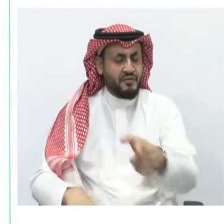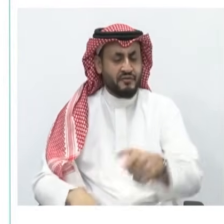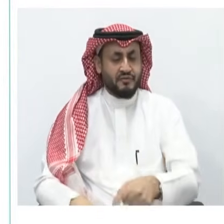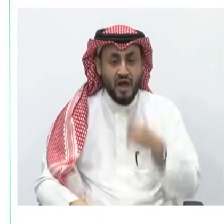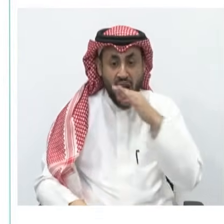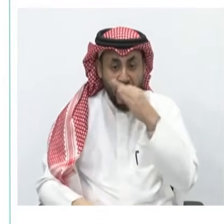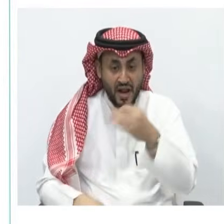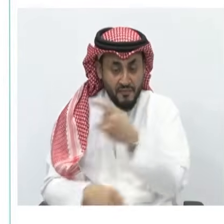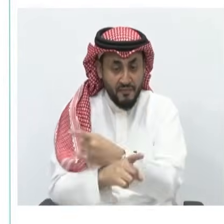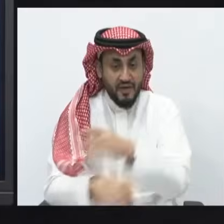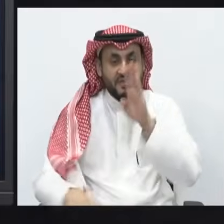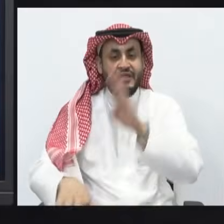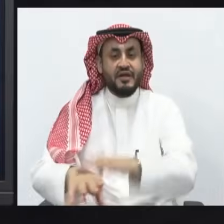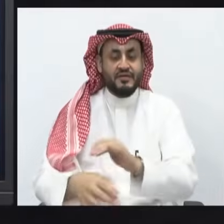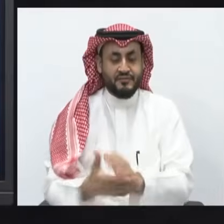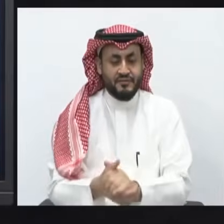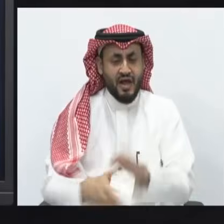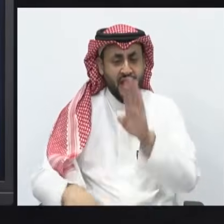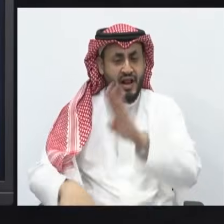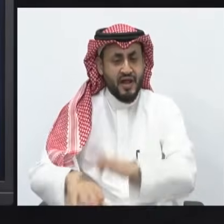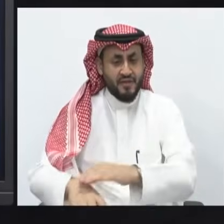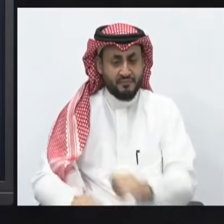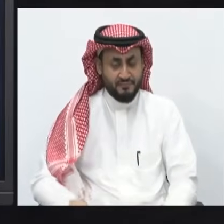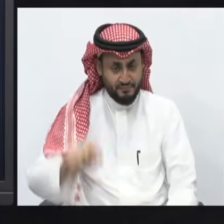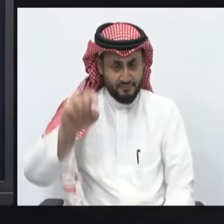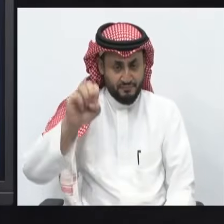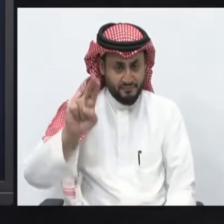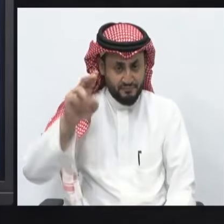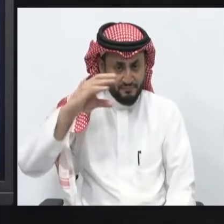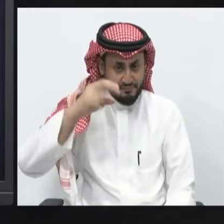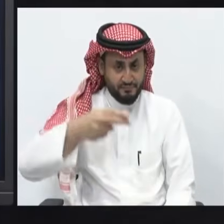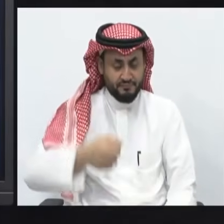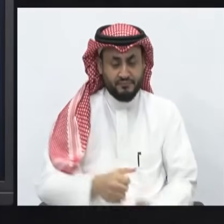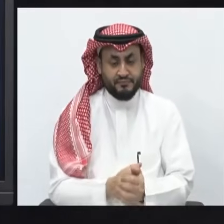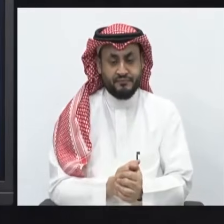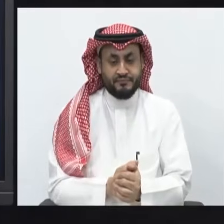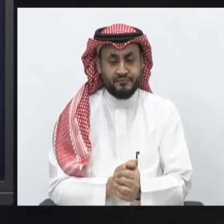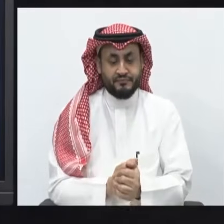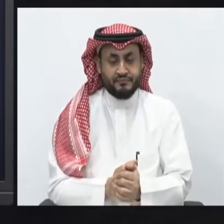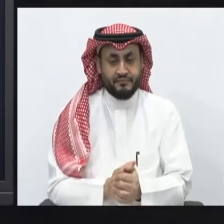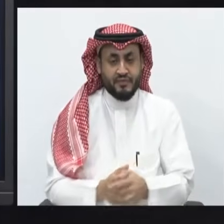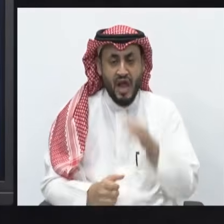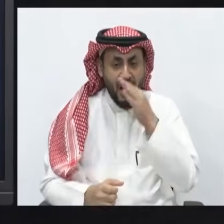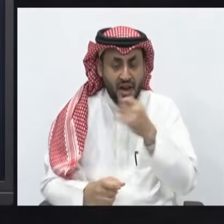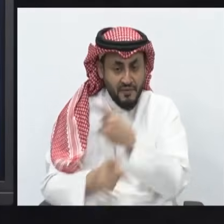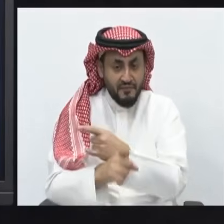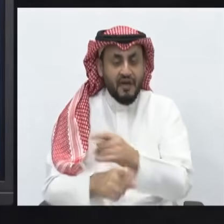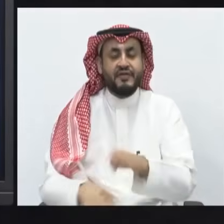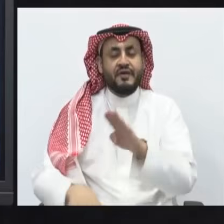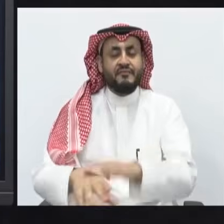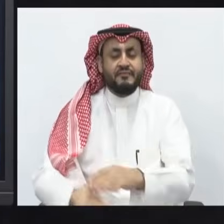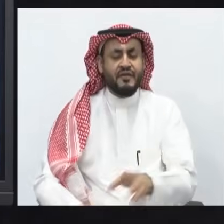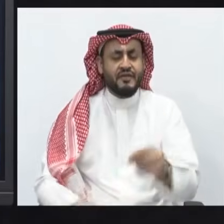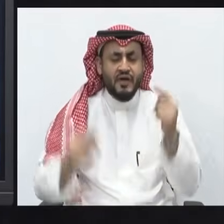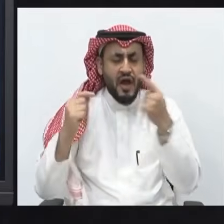says. Touch. What does it mean touch? Yes, touch. Touch with your head. Okay? Touch. Touch your head. Touch your eyes.